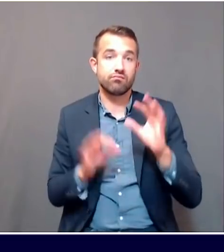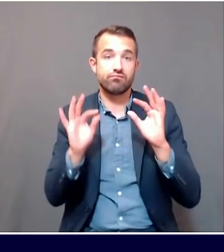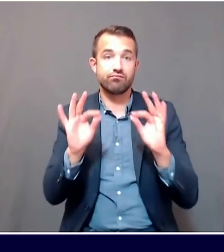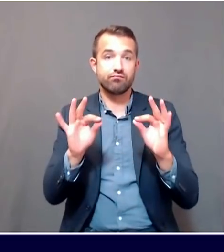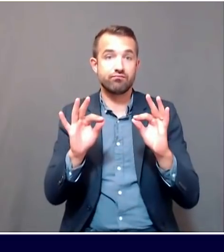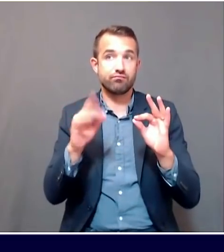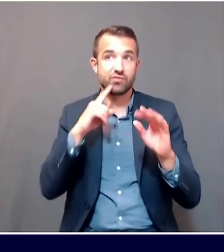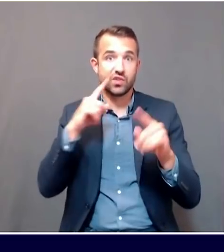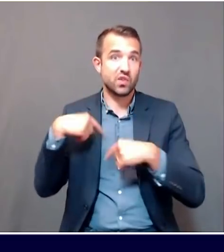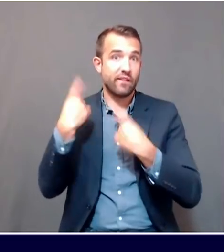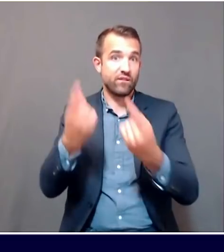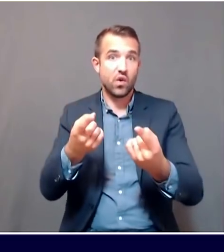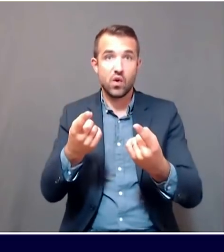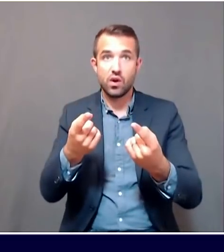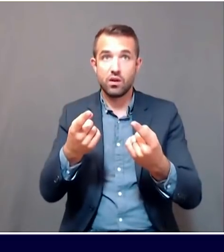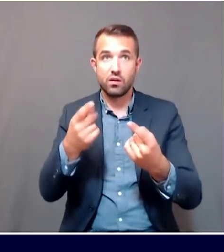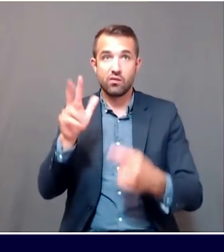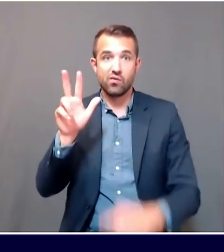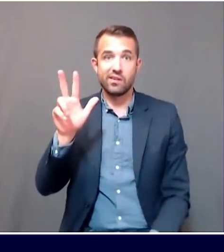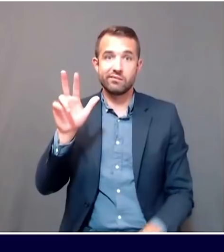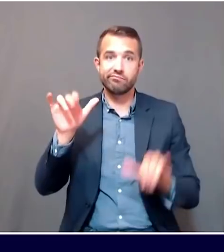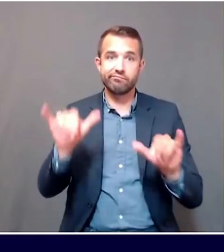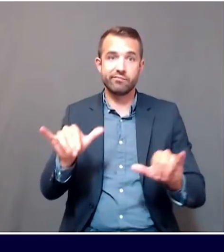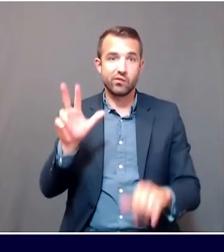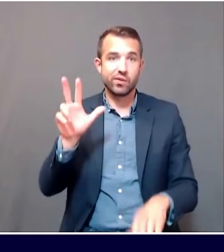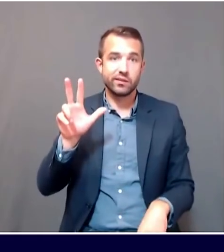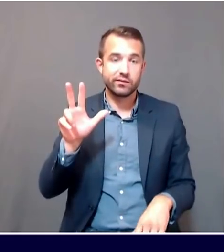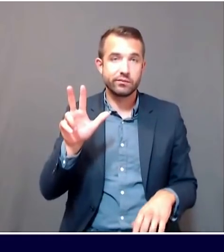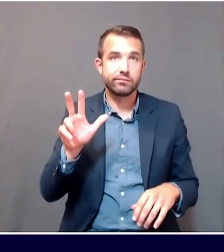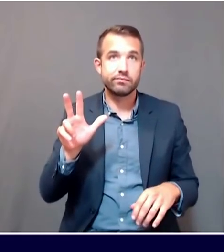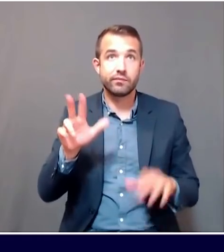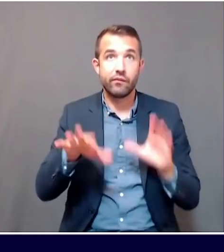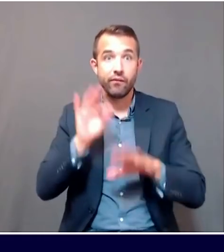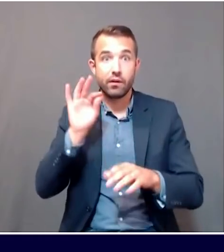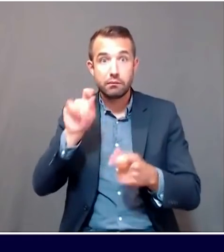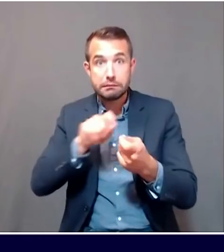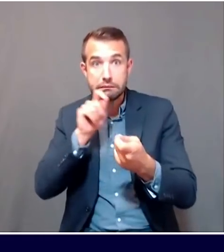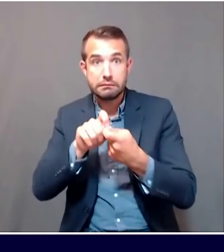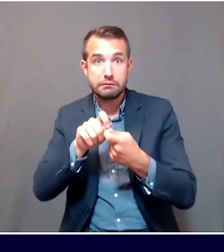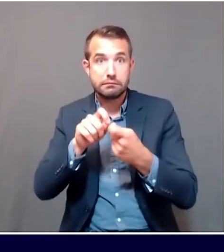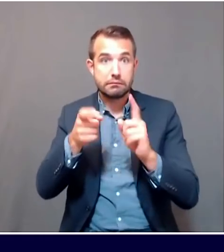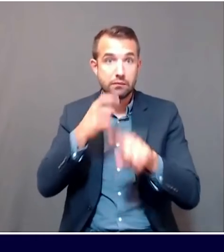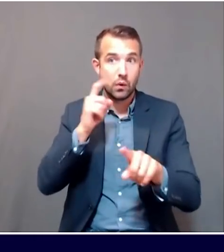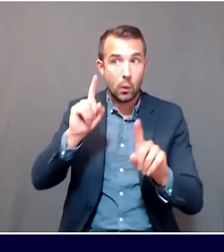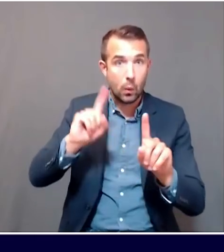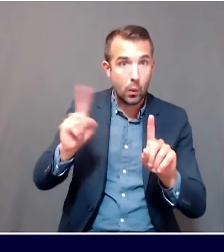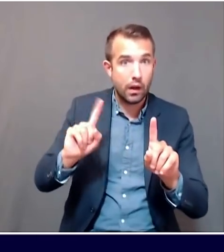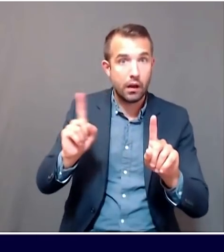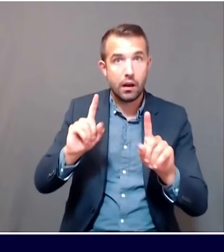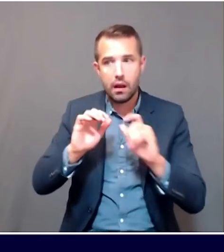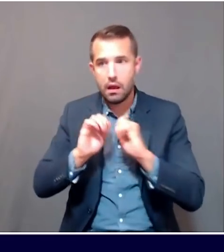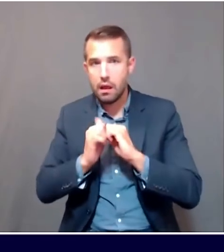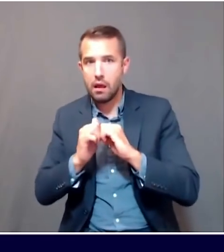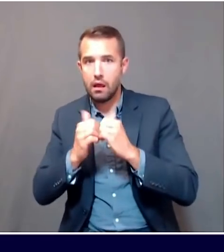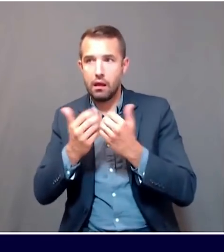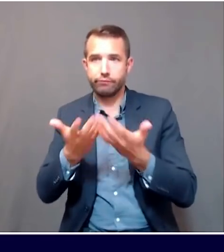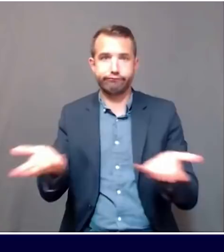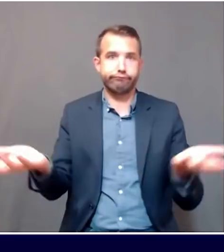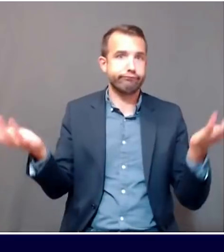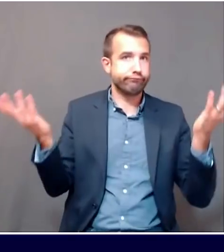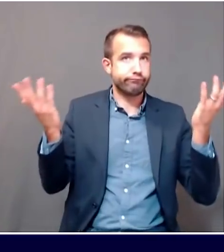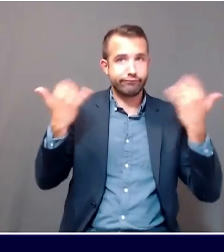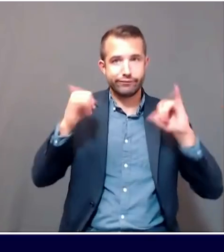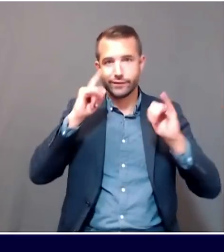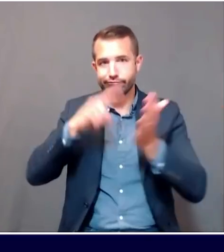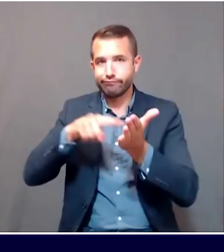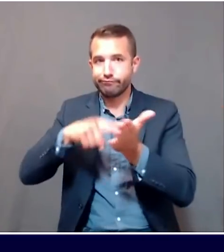still underway. No definitive source or cause of the outbreak has been identified yet. But again, our investigation is underway. There have not been